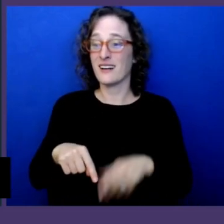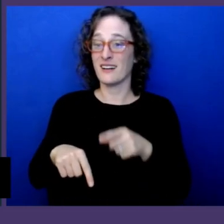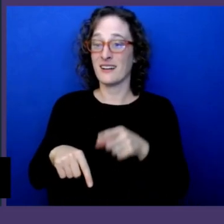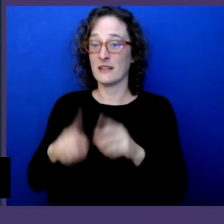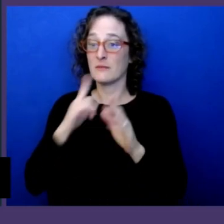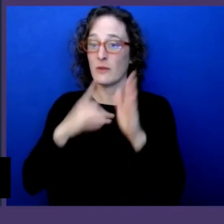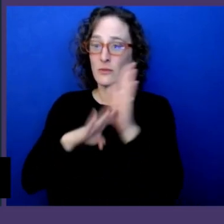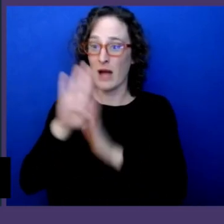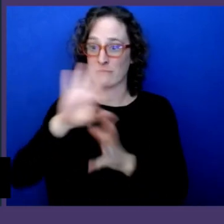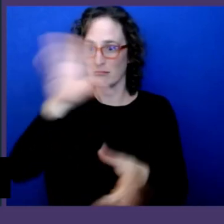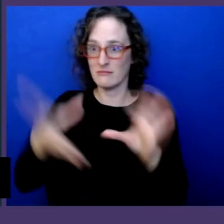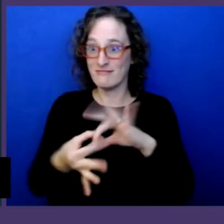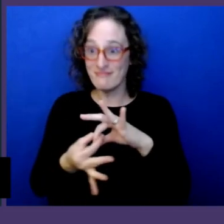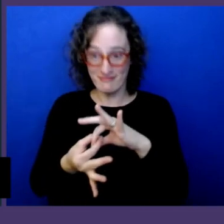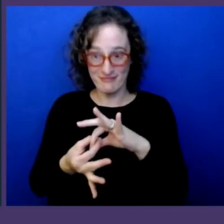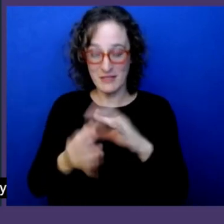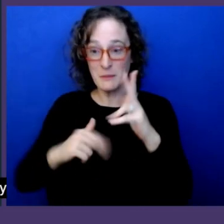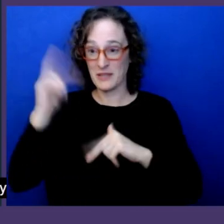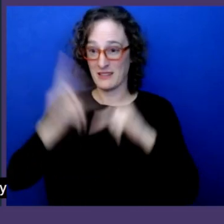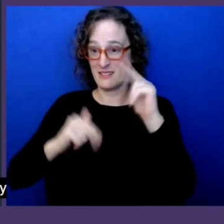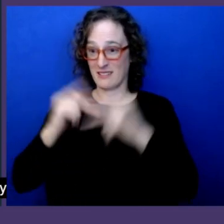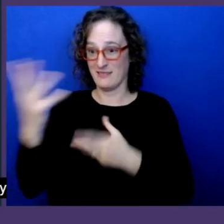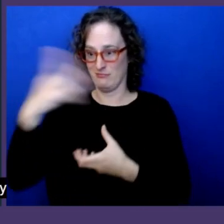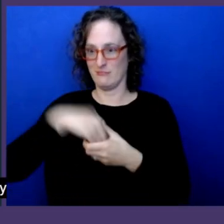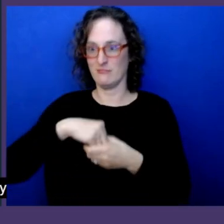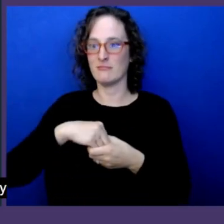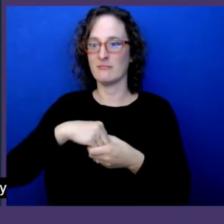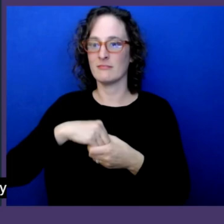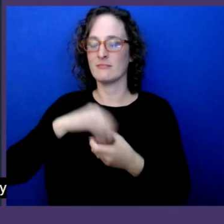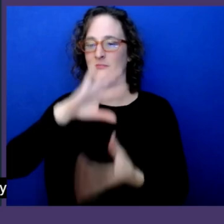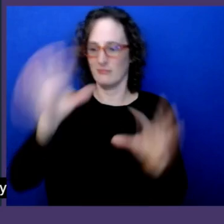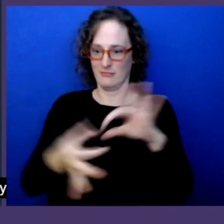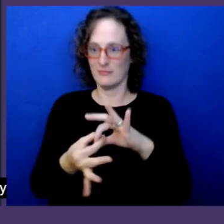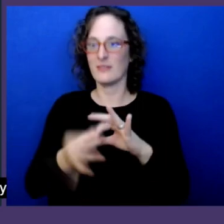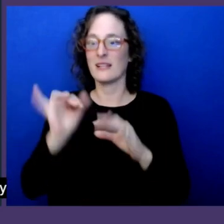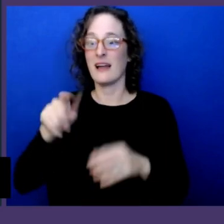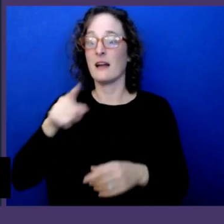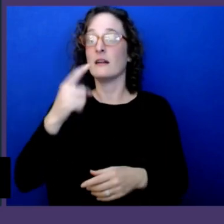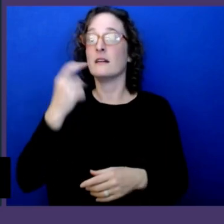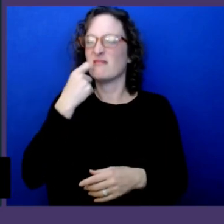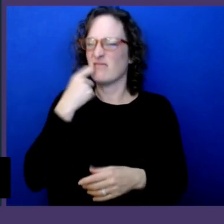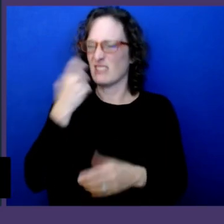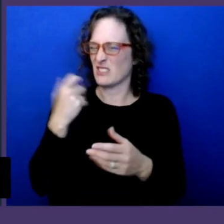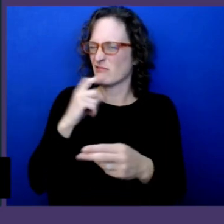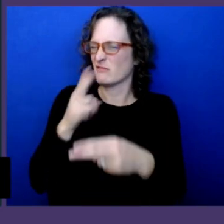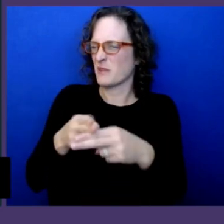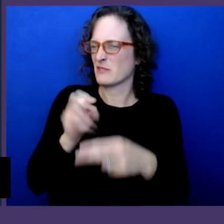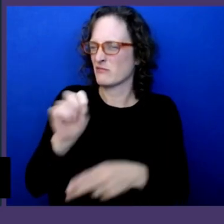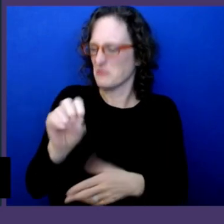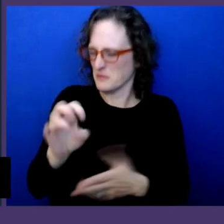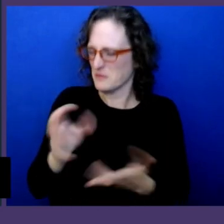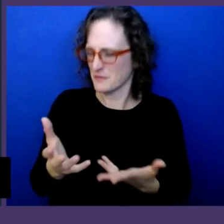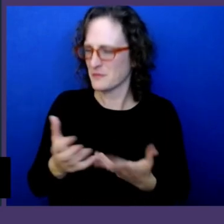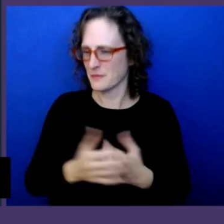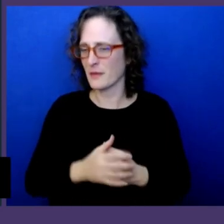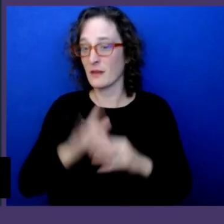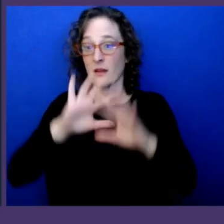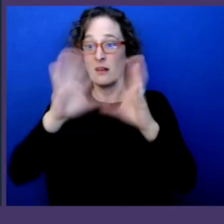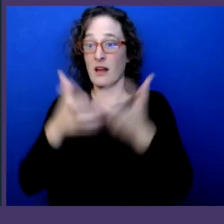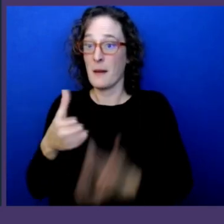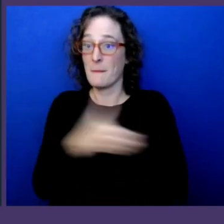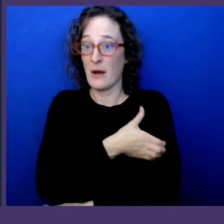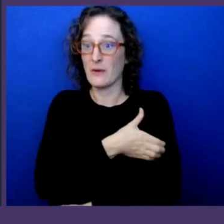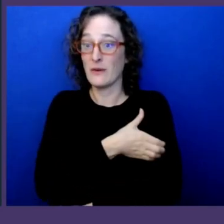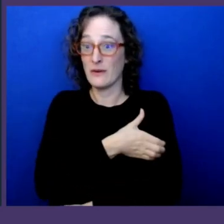the ecosystem. Some of these things I've talked about. And all of this power is accessible at your fingertips.